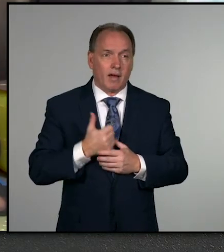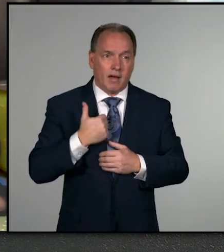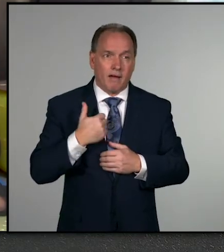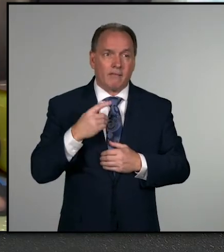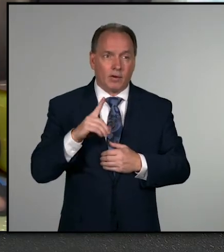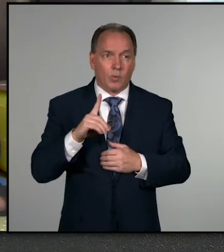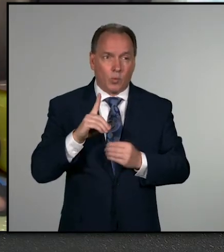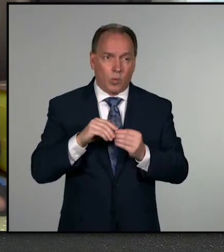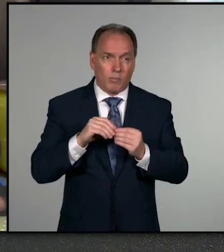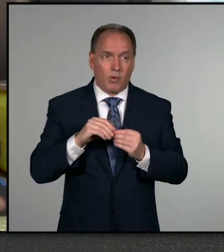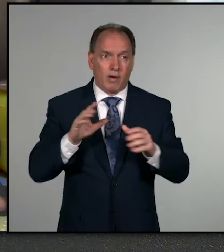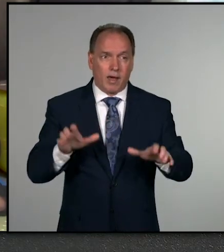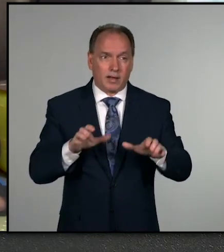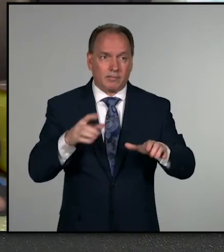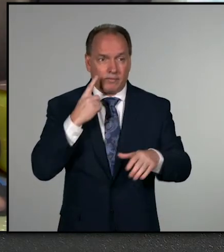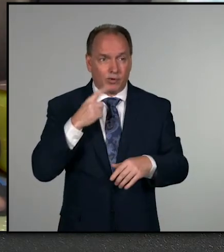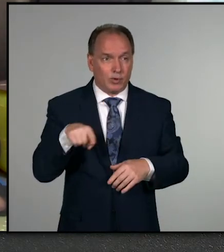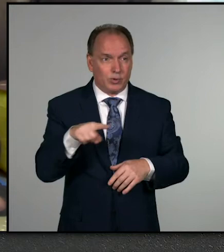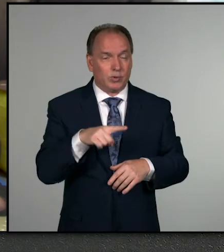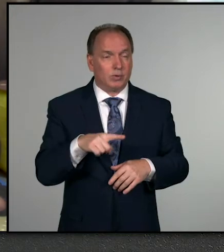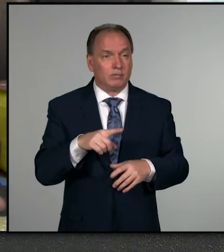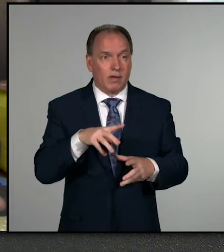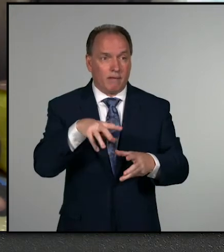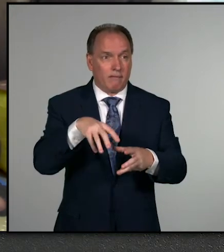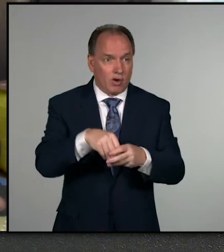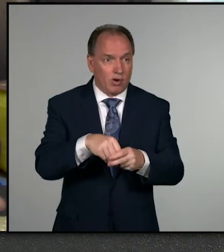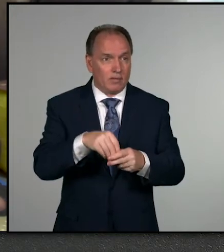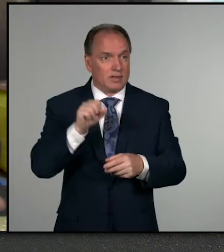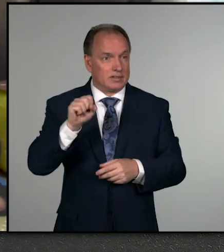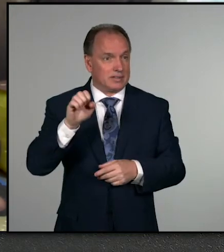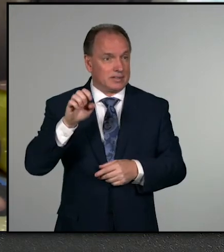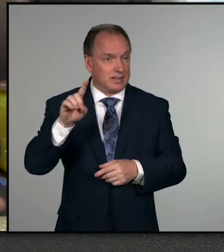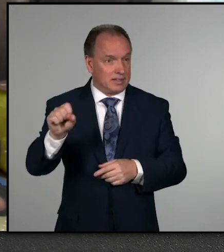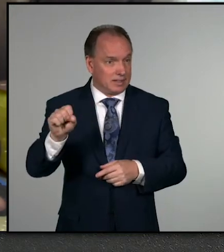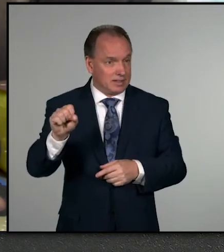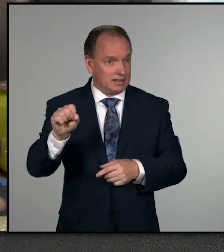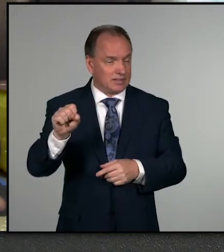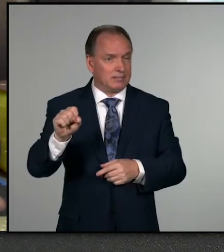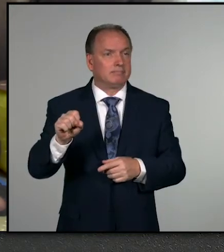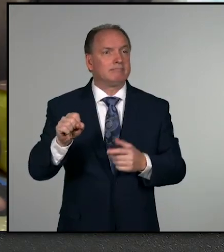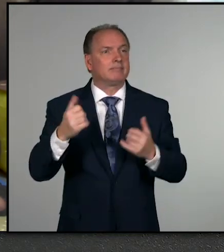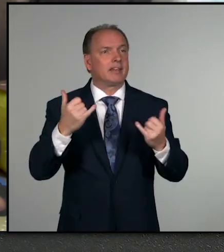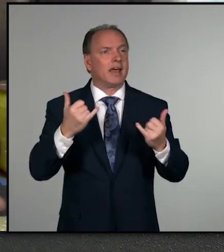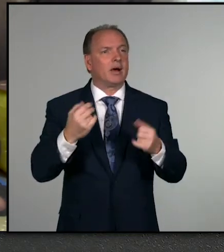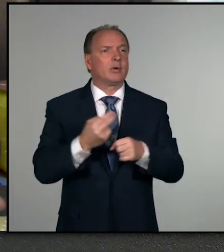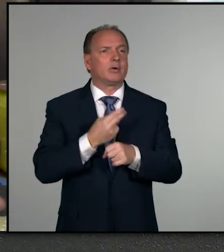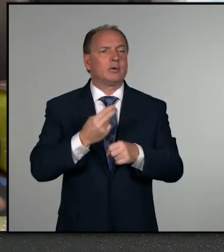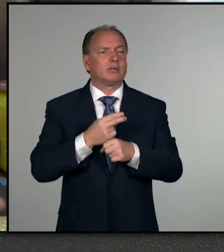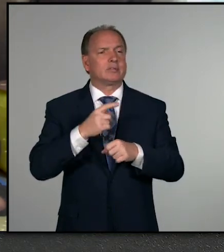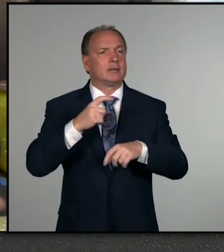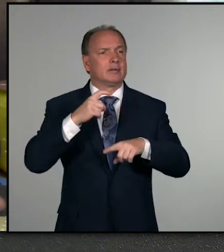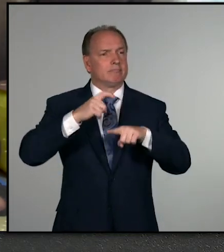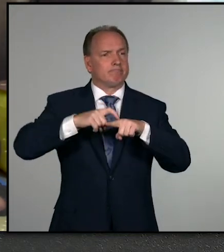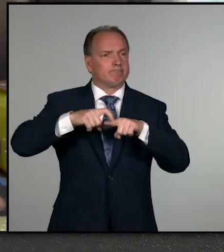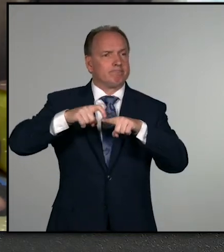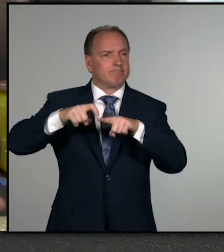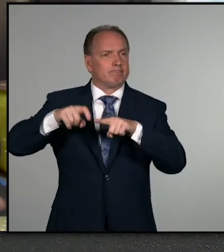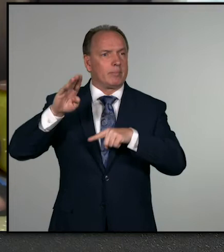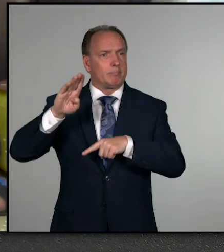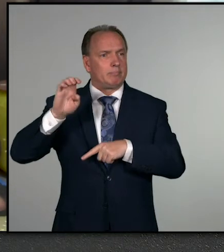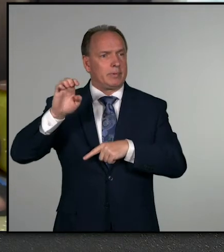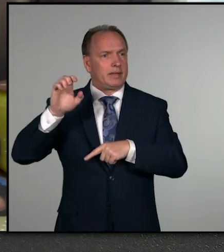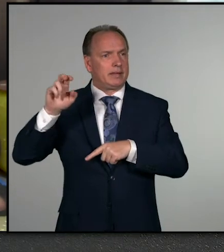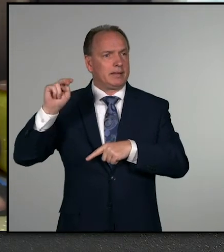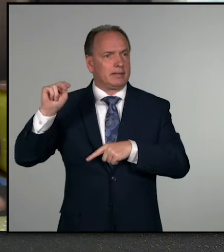I have another activity for you involving some seeds. These ones are bean seeds. This activity has bean seeds in